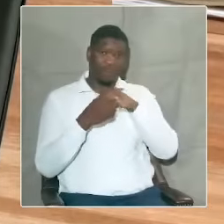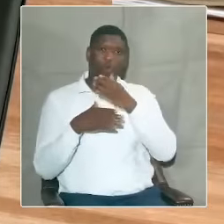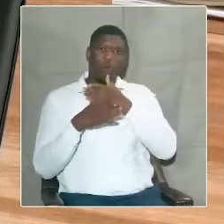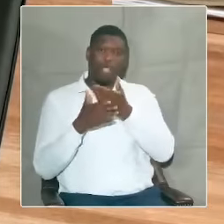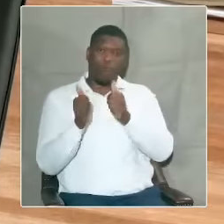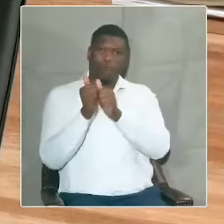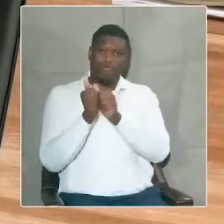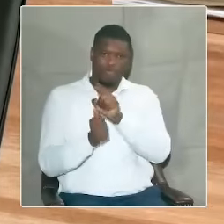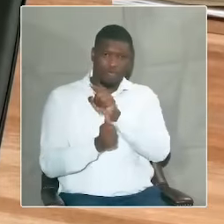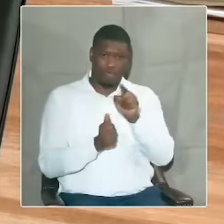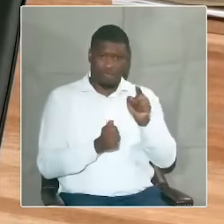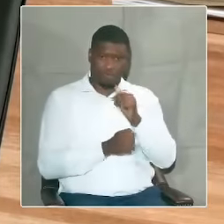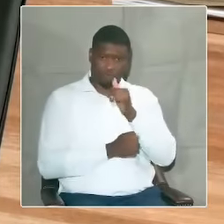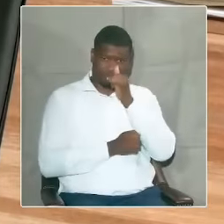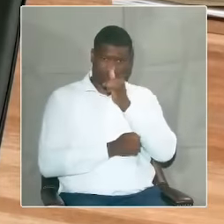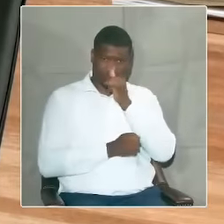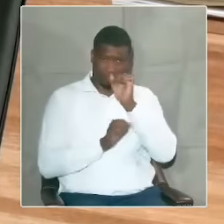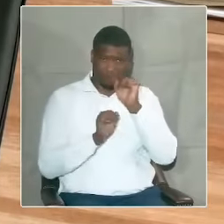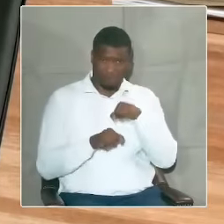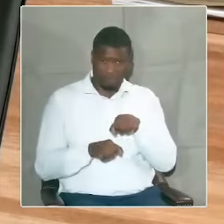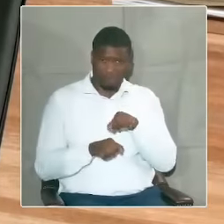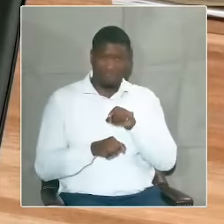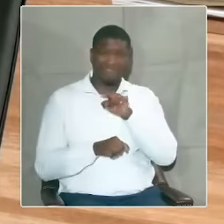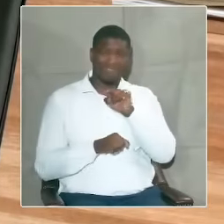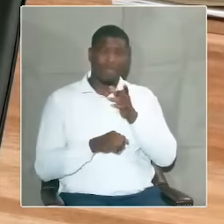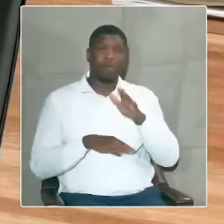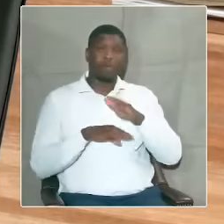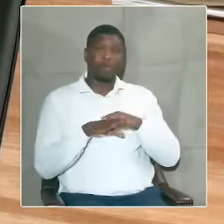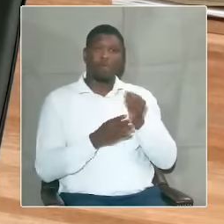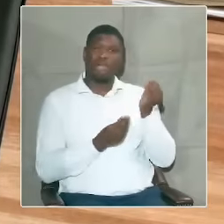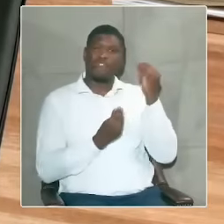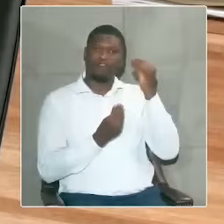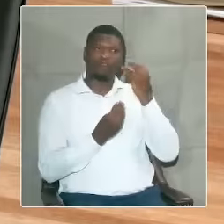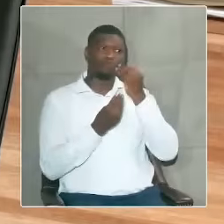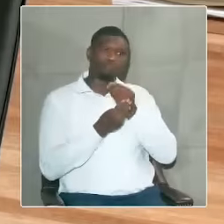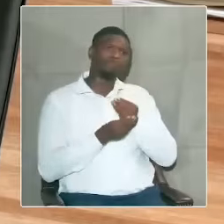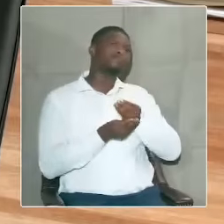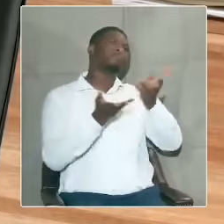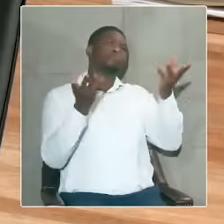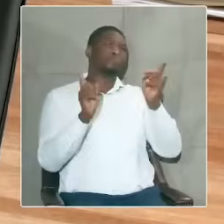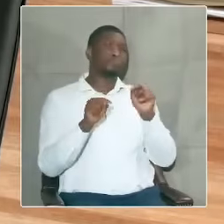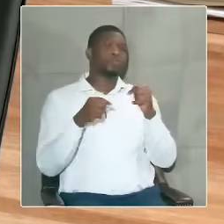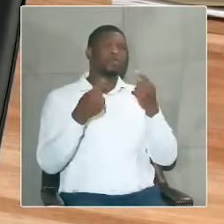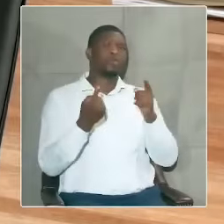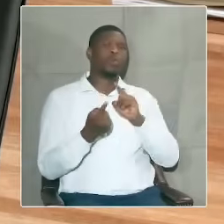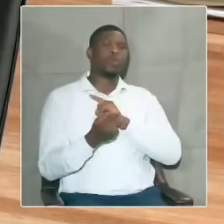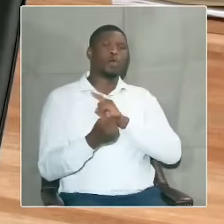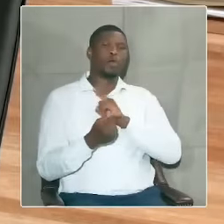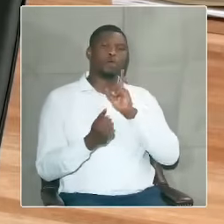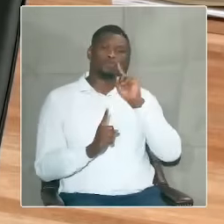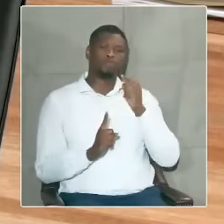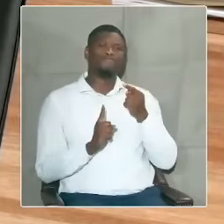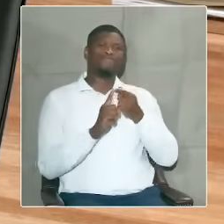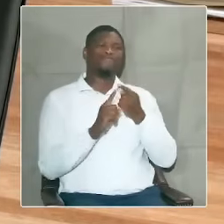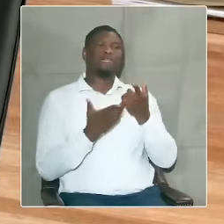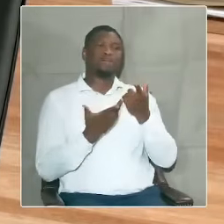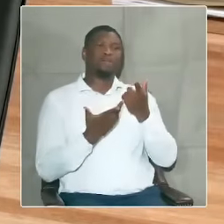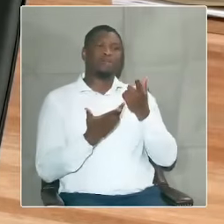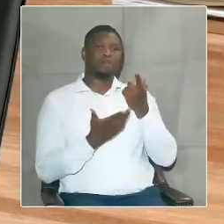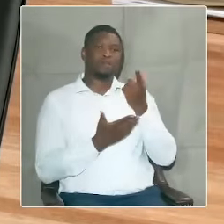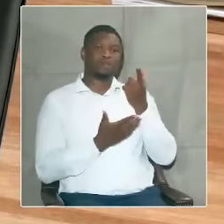syndicate. The details of this briefing cannot be publicly disclosed given the crime intelligence